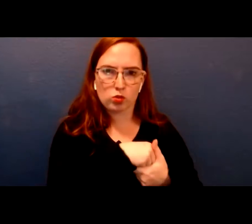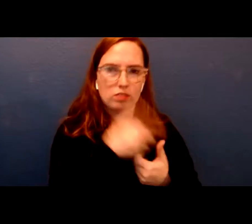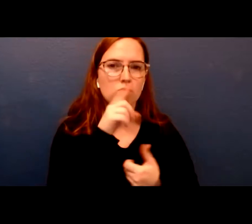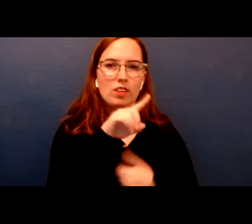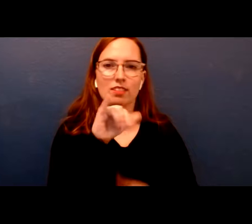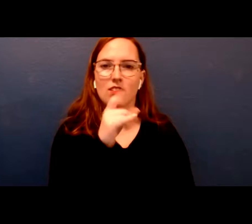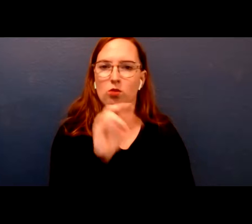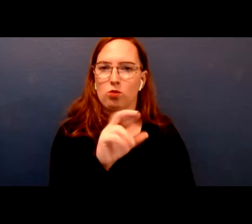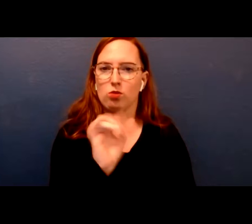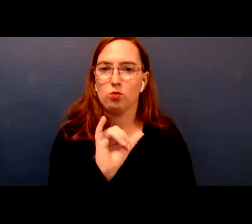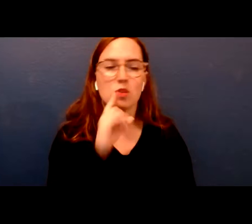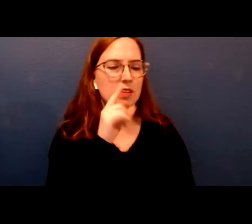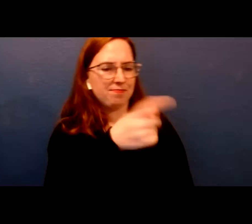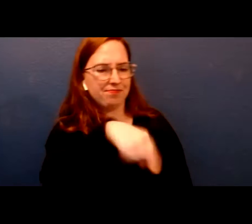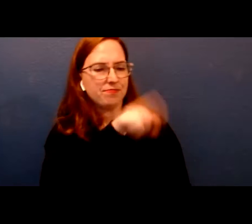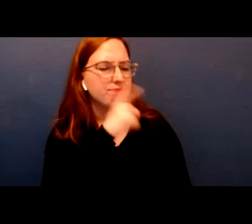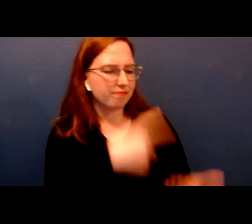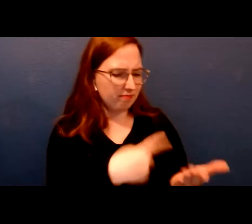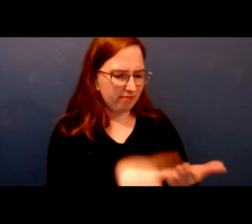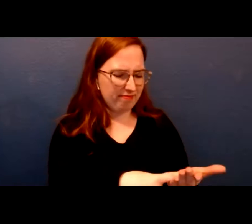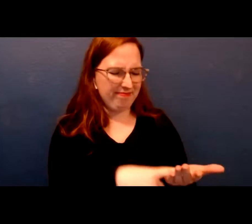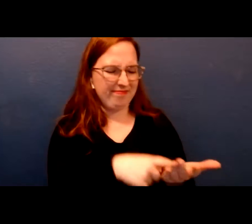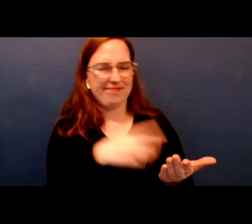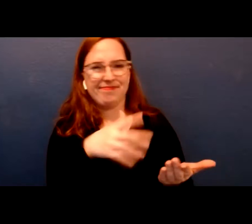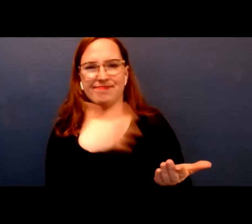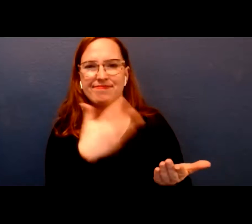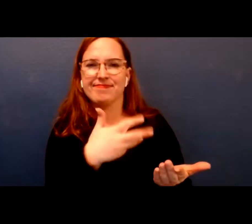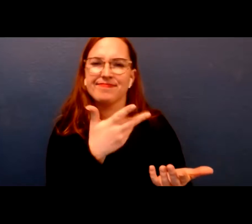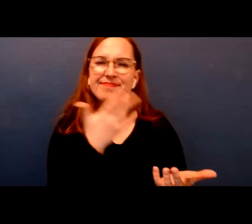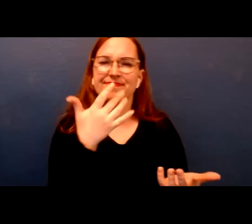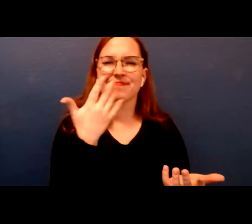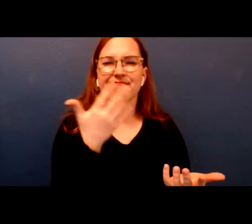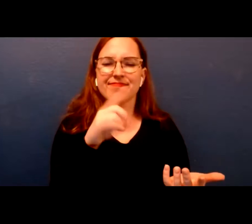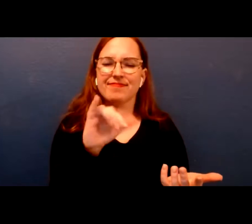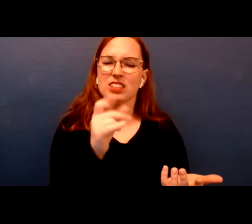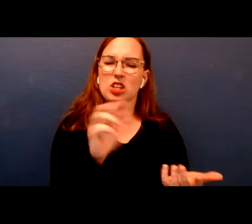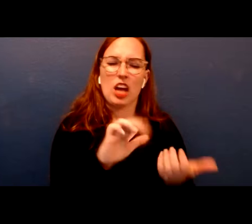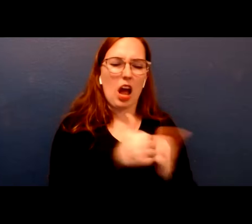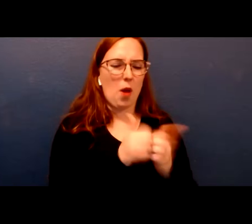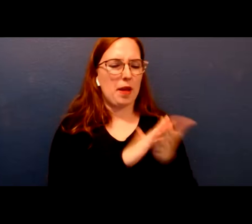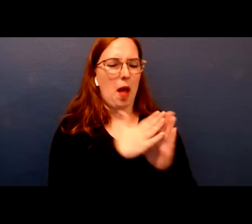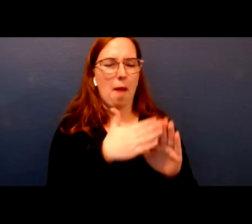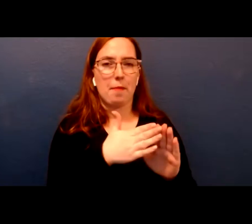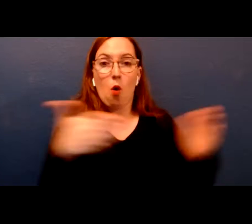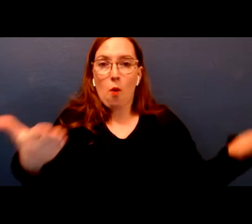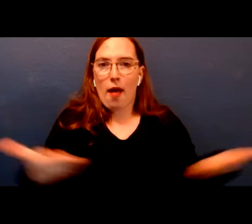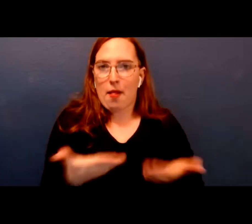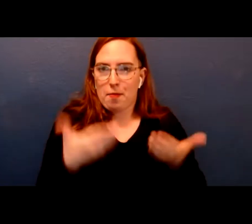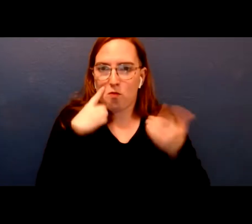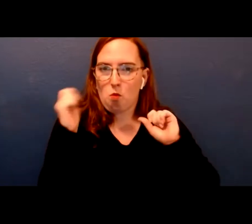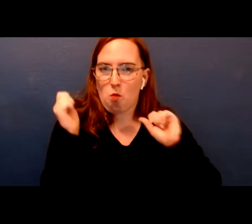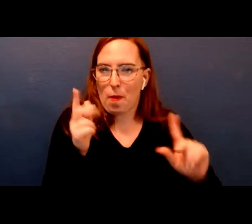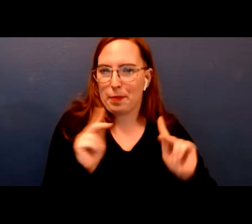having conversations around how do we make Zilker more welcoming for all. So thanks for the question.